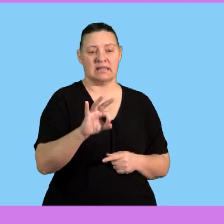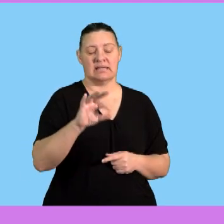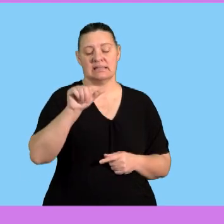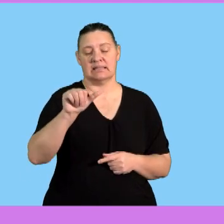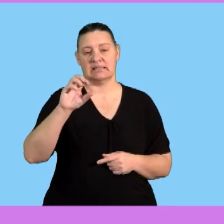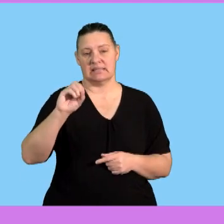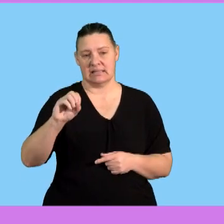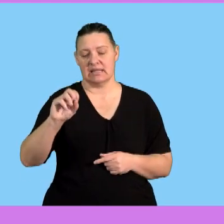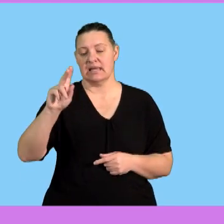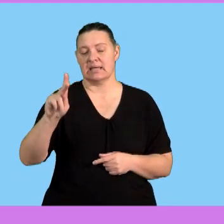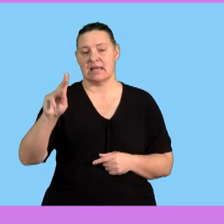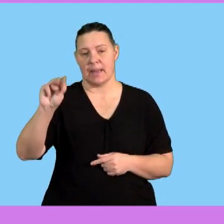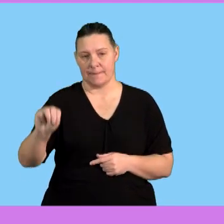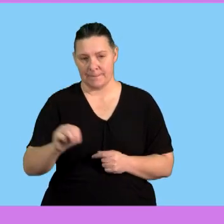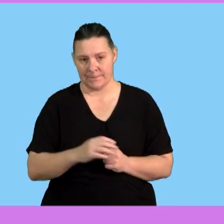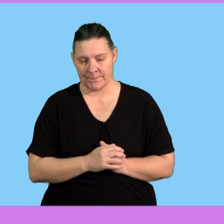360